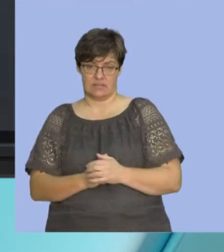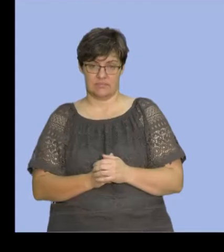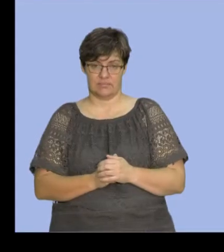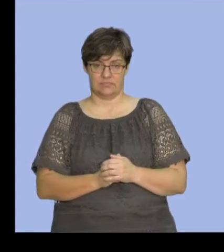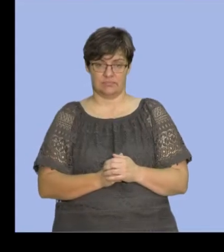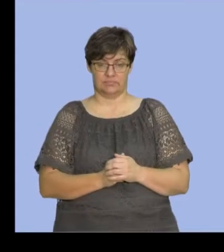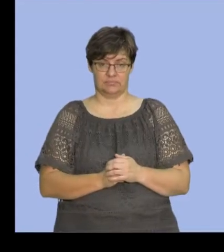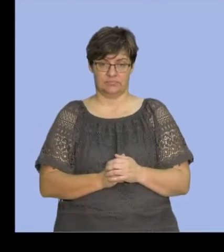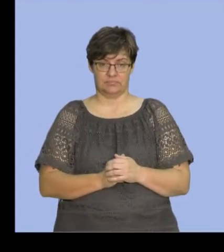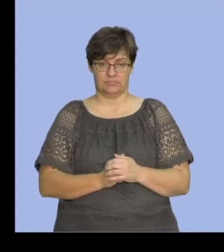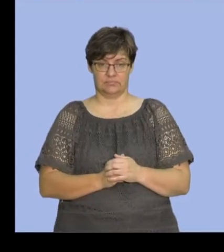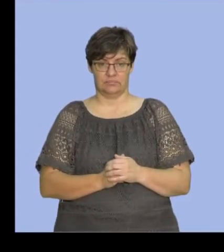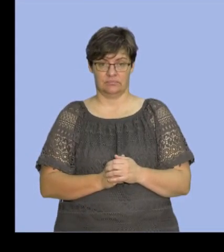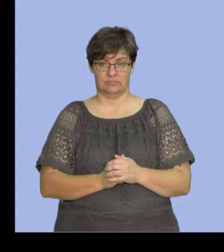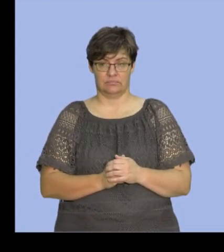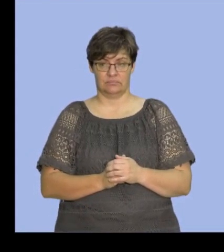list.